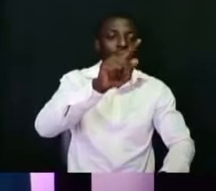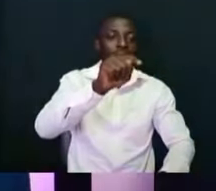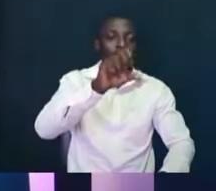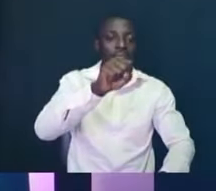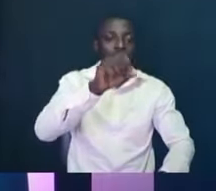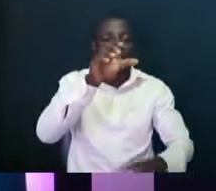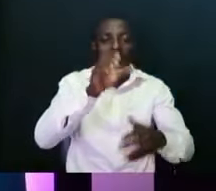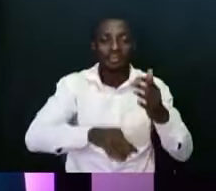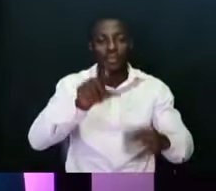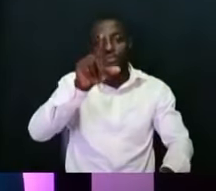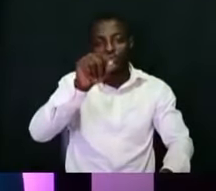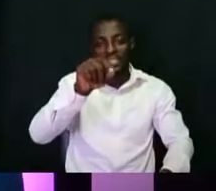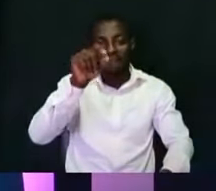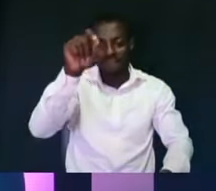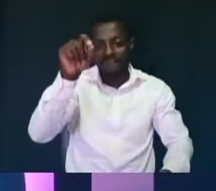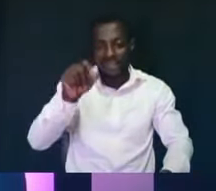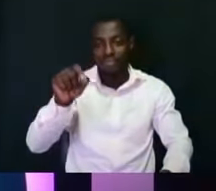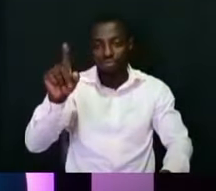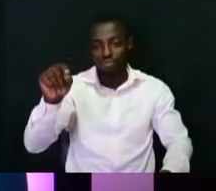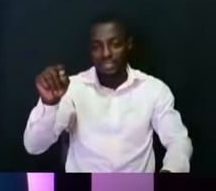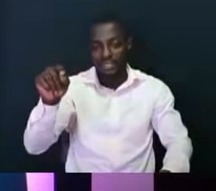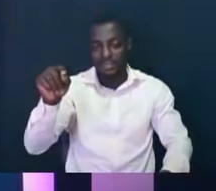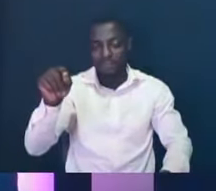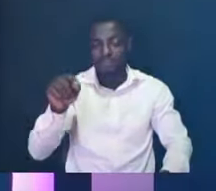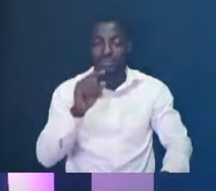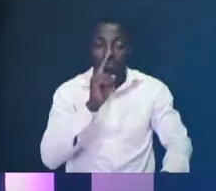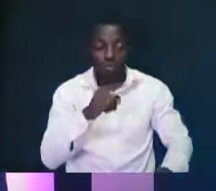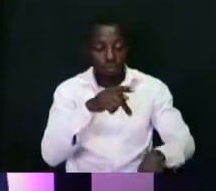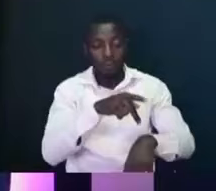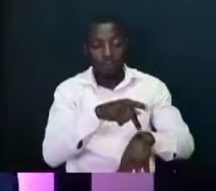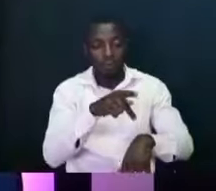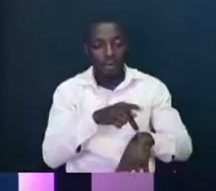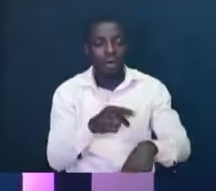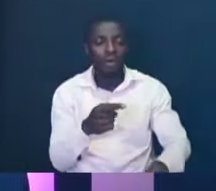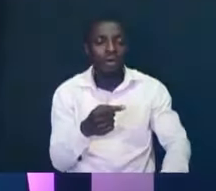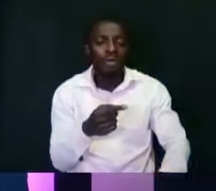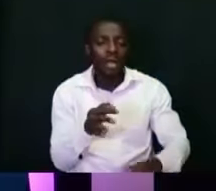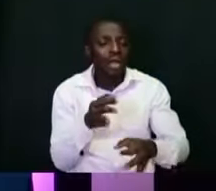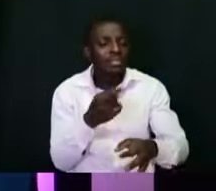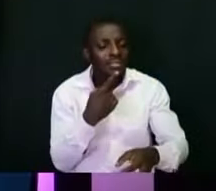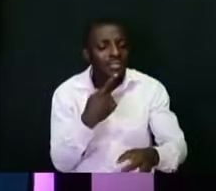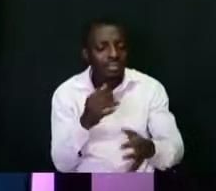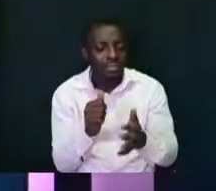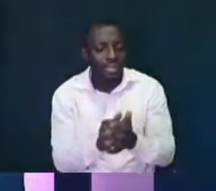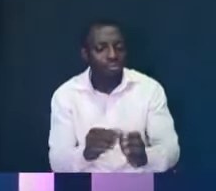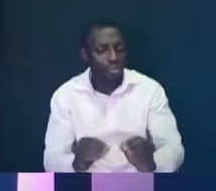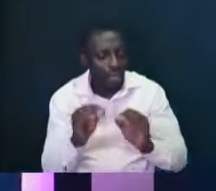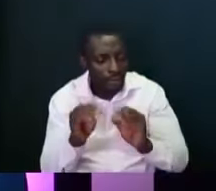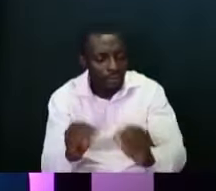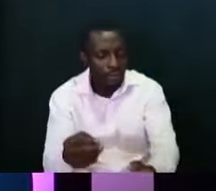Acts 20, verse 20, he emphasized that he taught the flock. So let's read